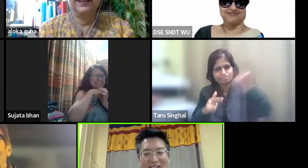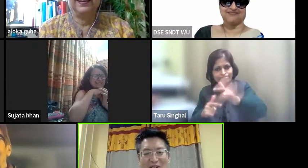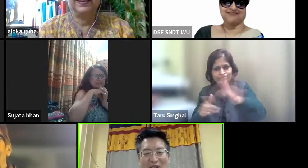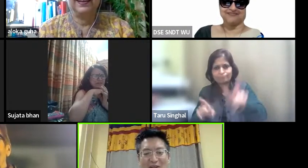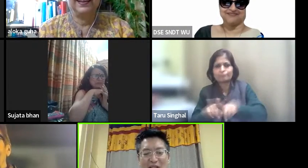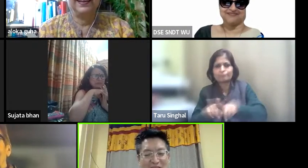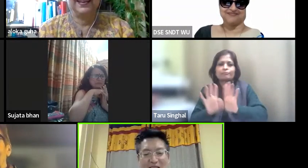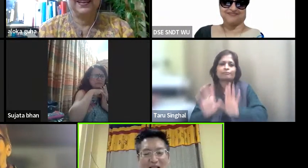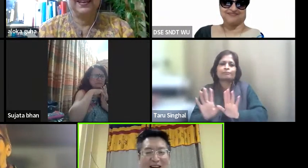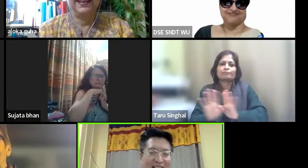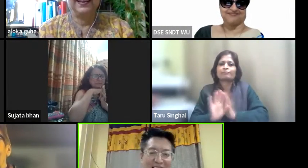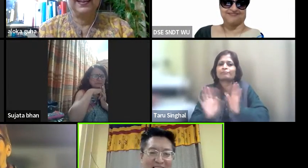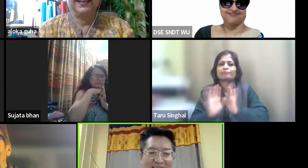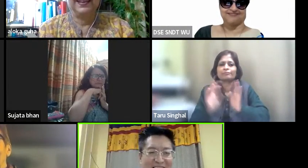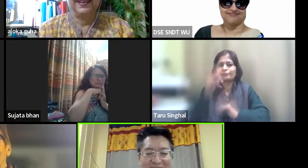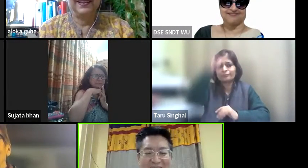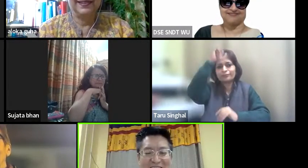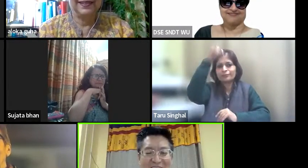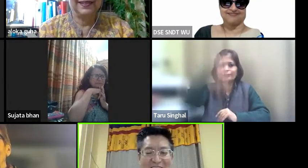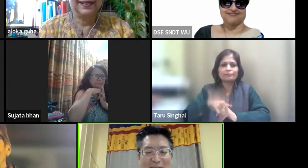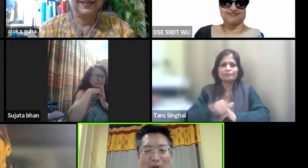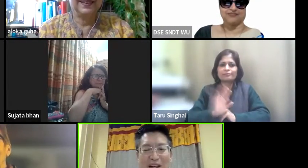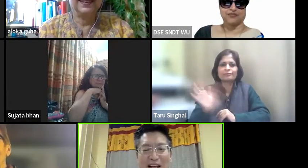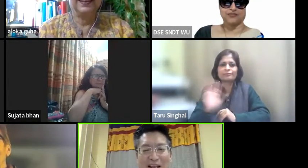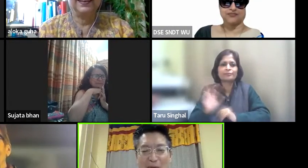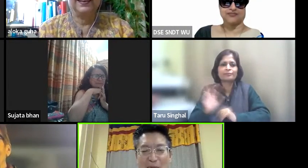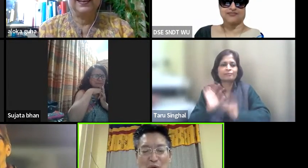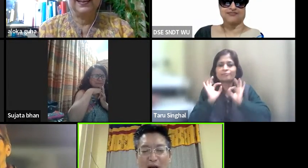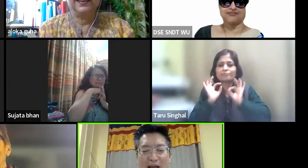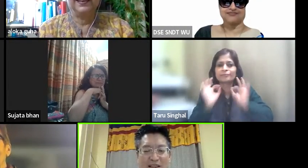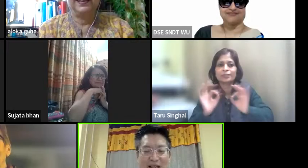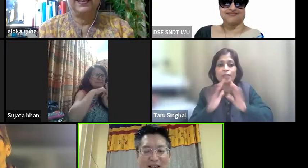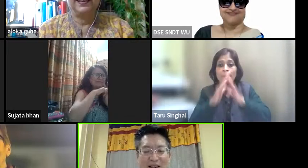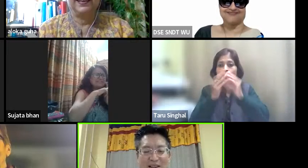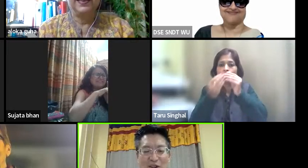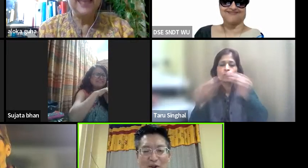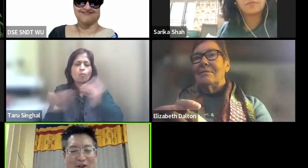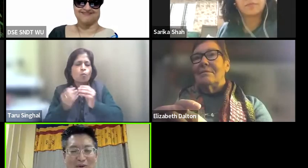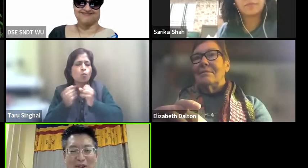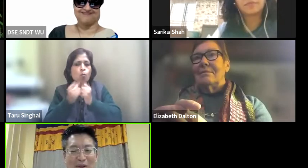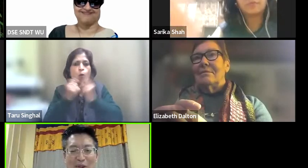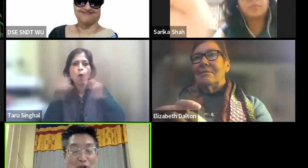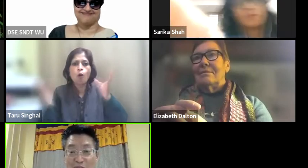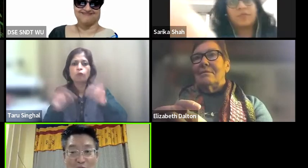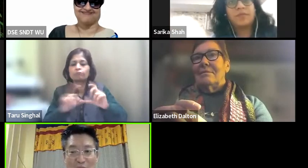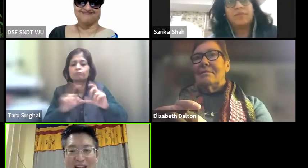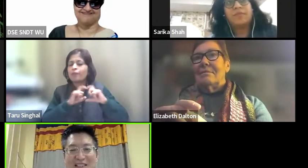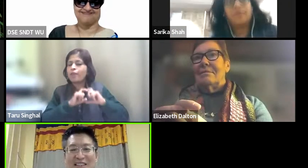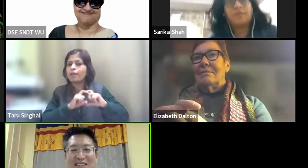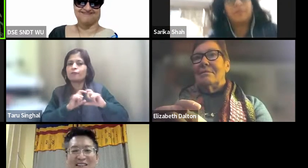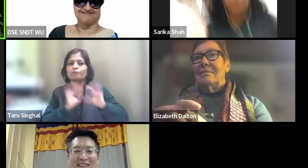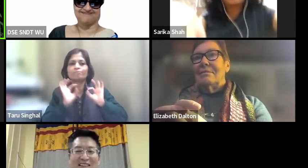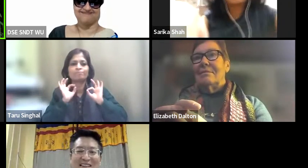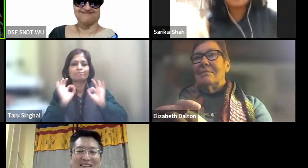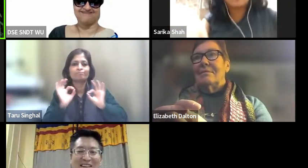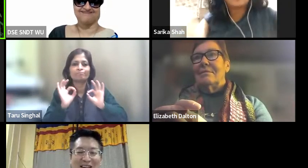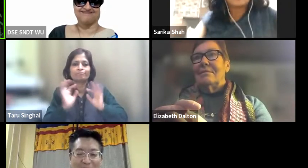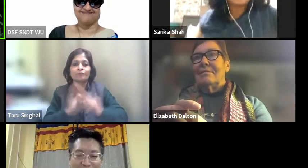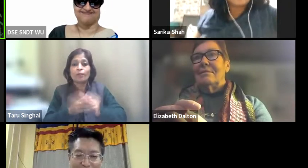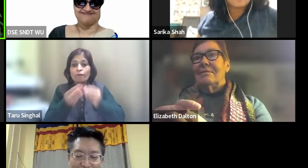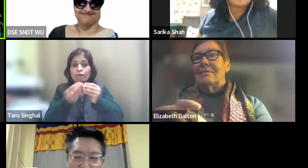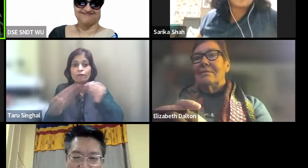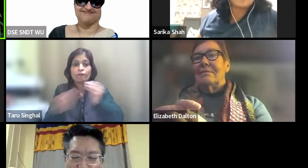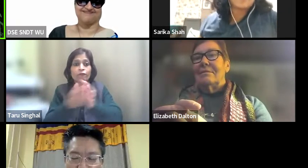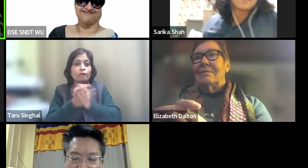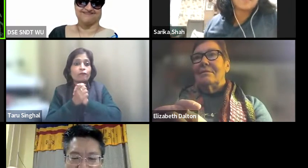us, India is more than a neighbor to us. So we Yes, do not you look are at. our closest friend and